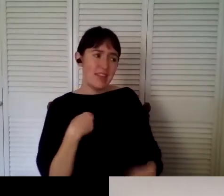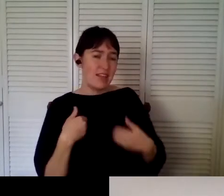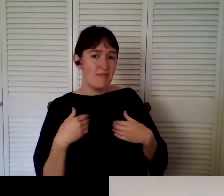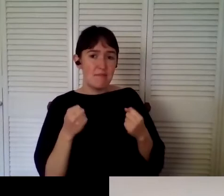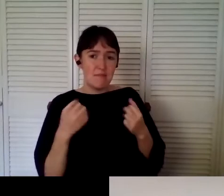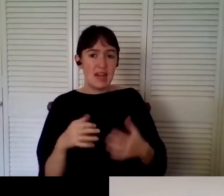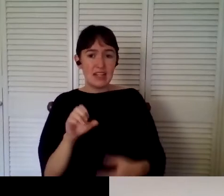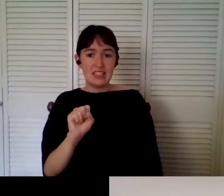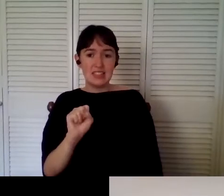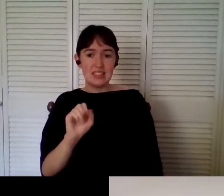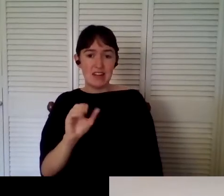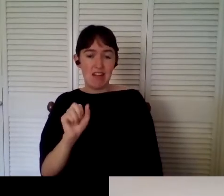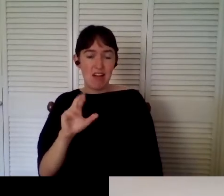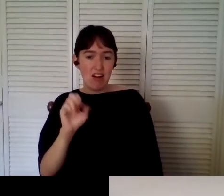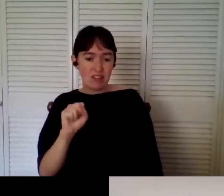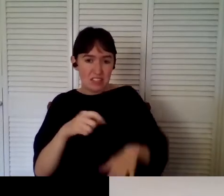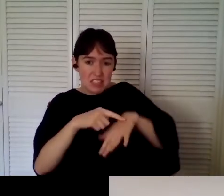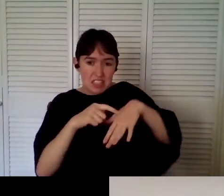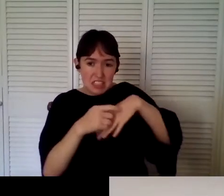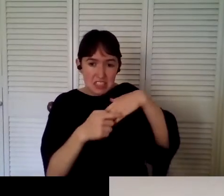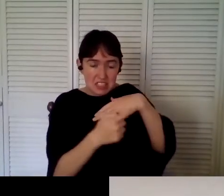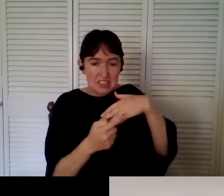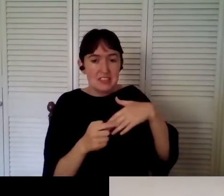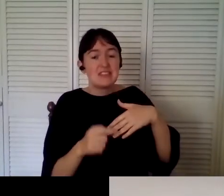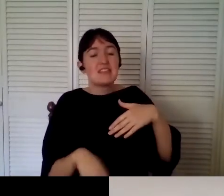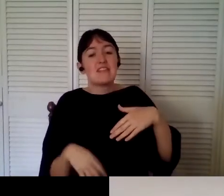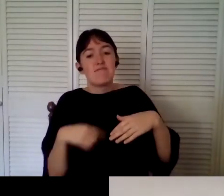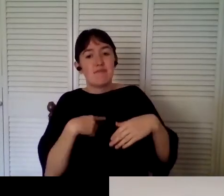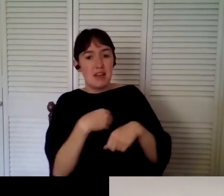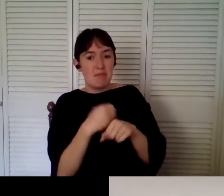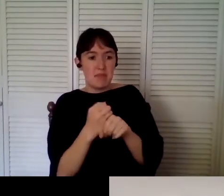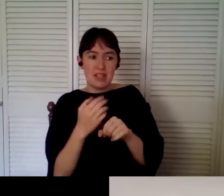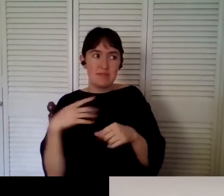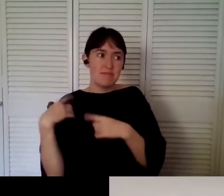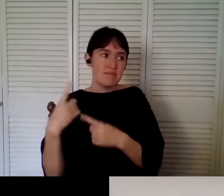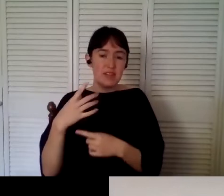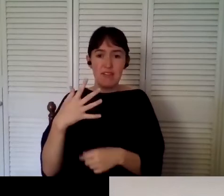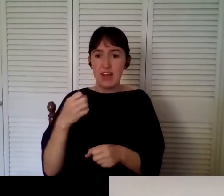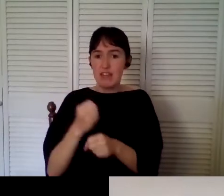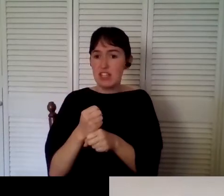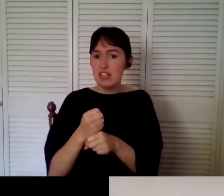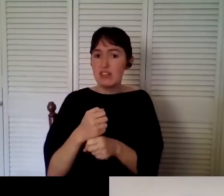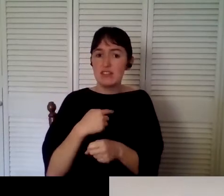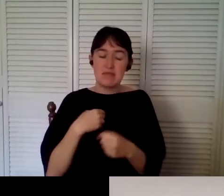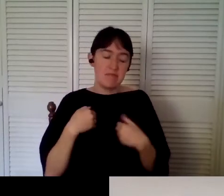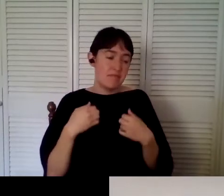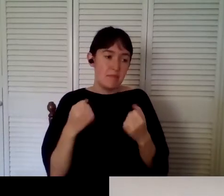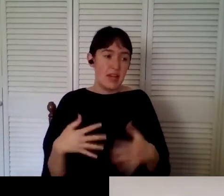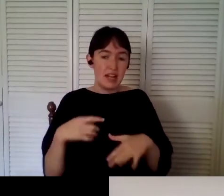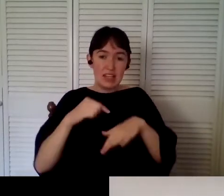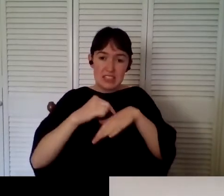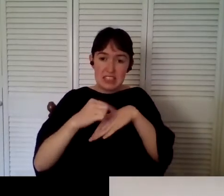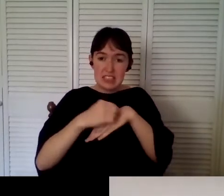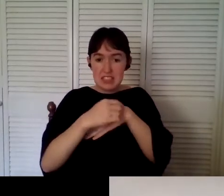about 5 or 6 years, and yeah, over the years I've had so many nicks and cuts and scrapes from obsidian and